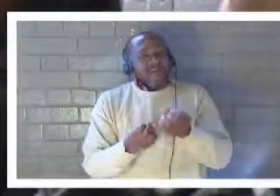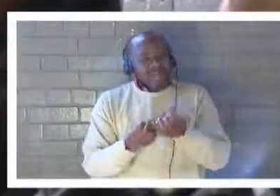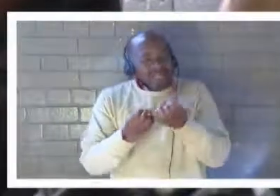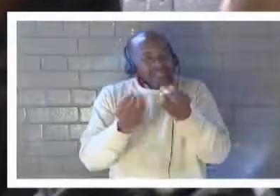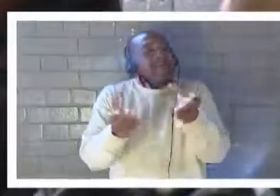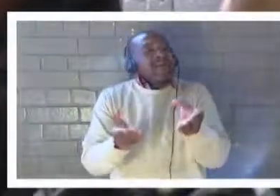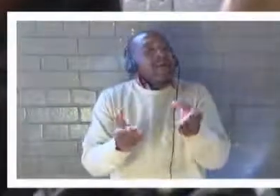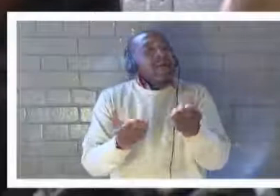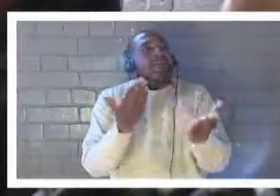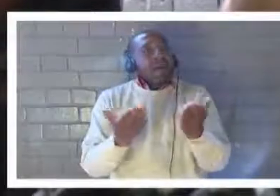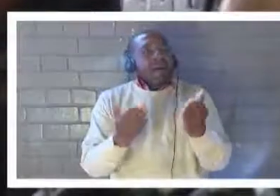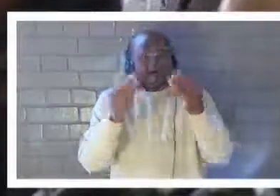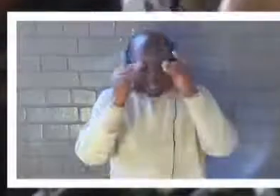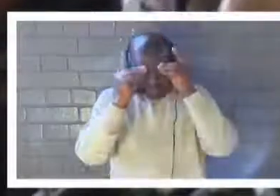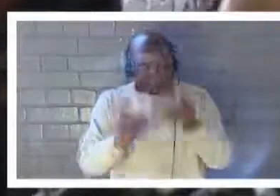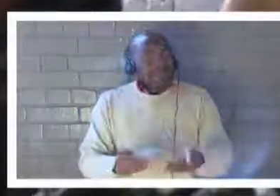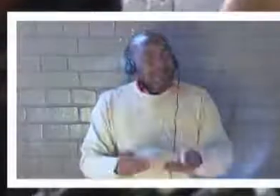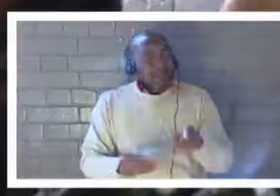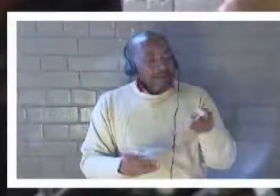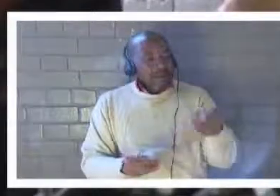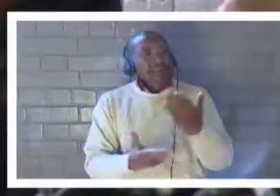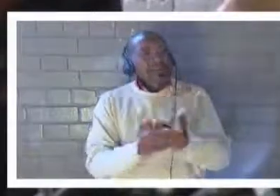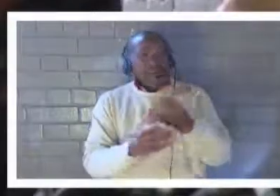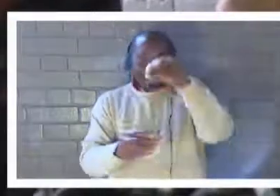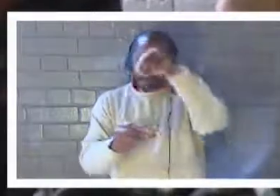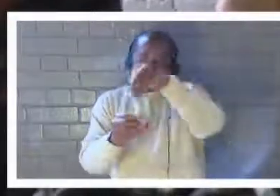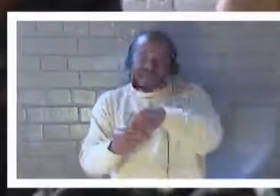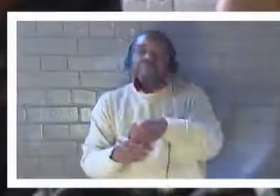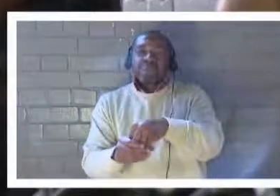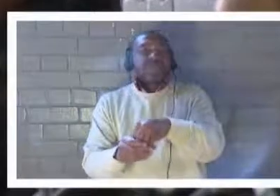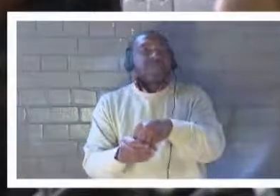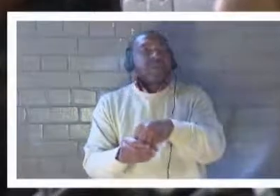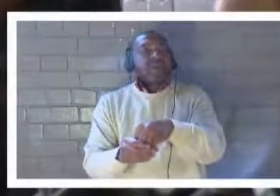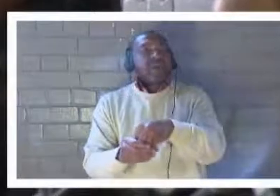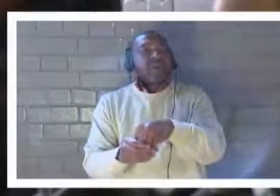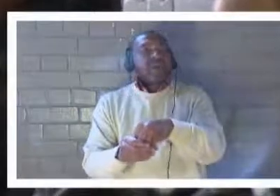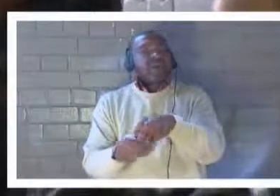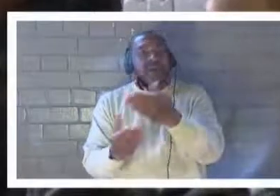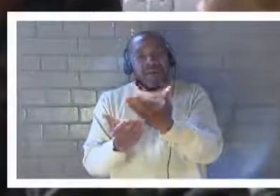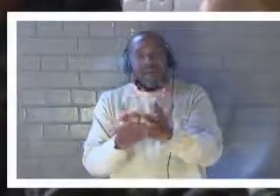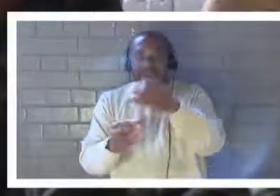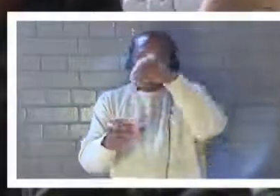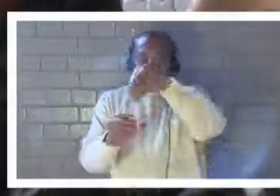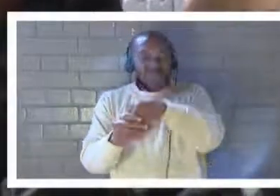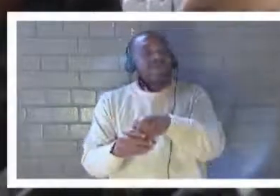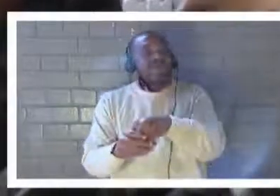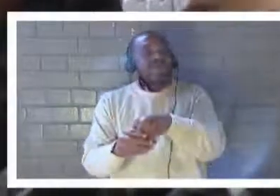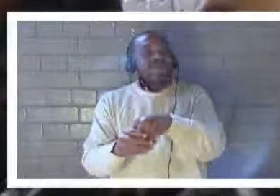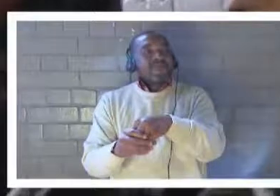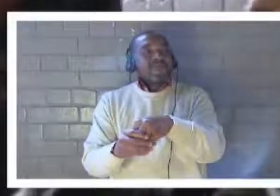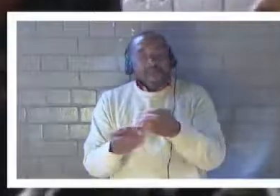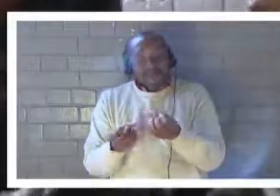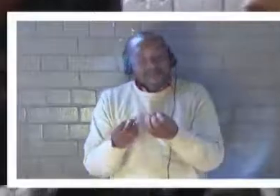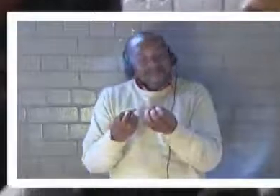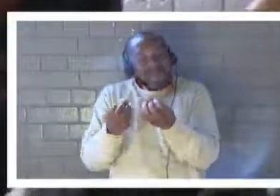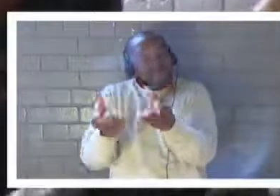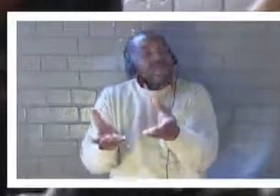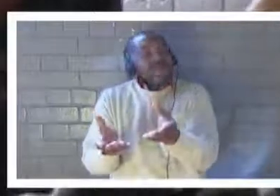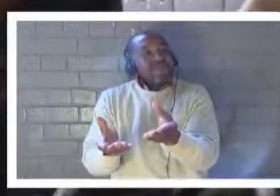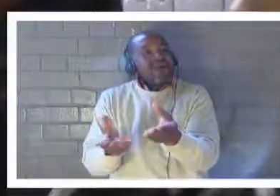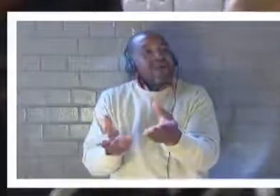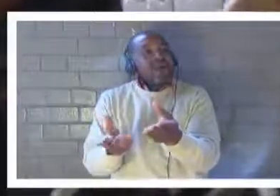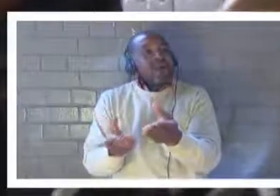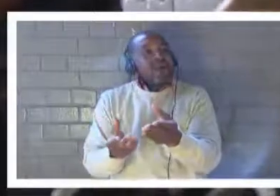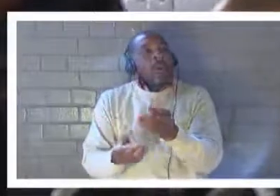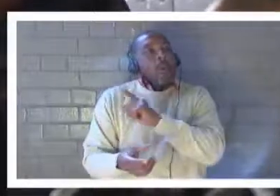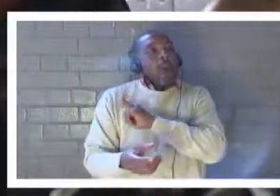trade-related positions, because they are covered by the DID. And now,